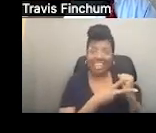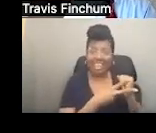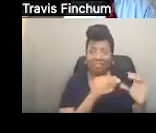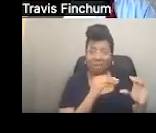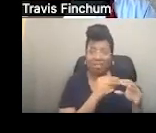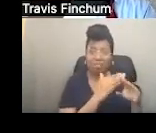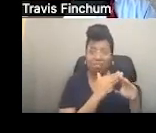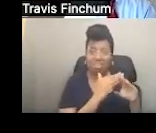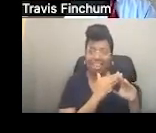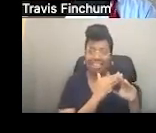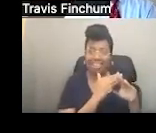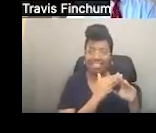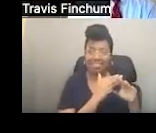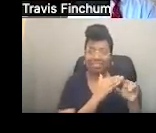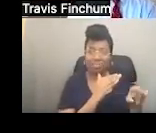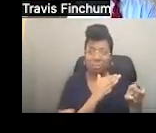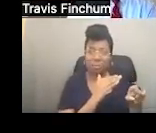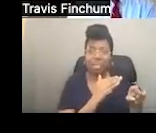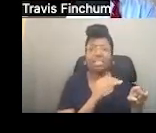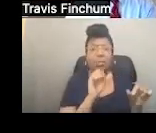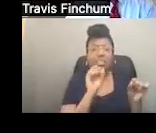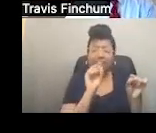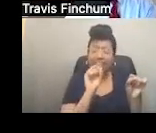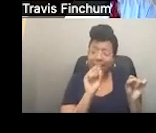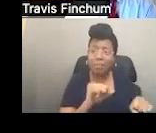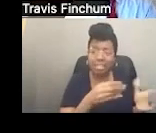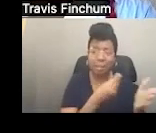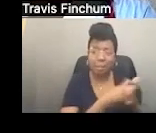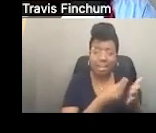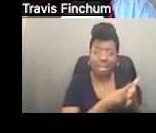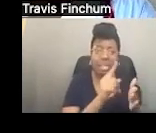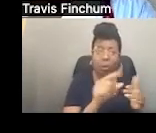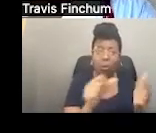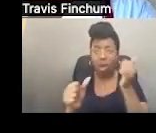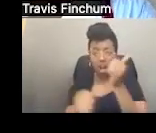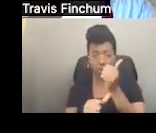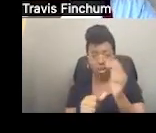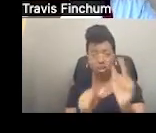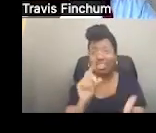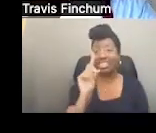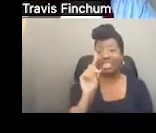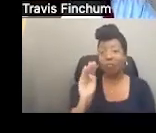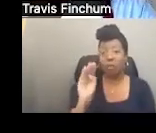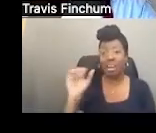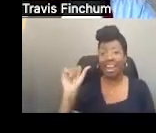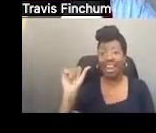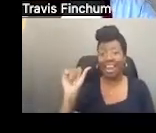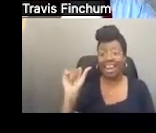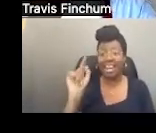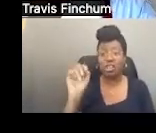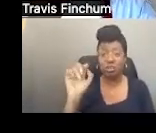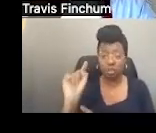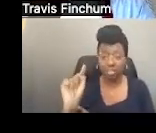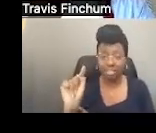65 and the individual is disabled, can go into a D4A trust and be there and be used for that